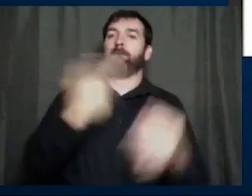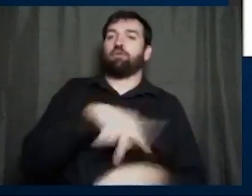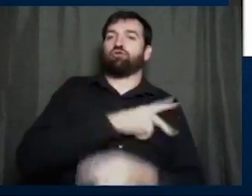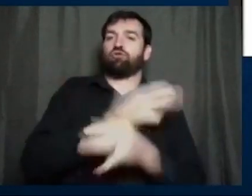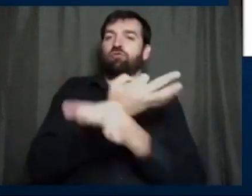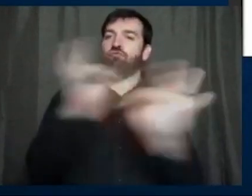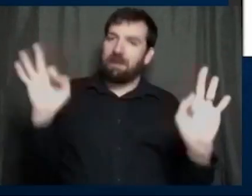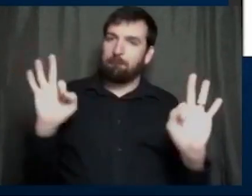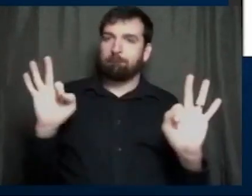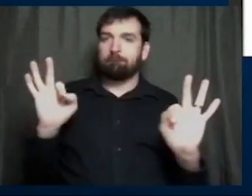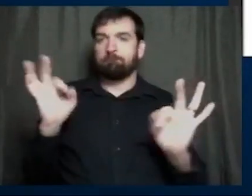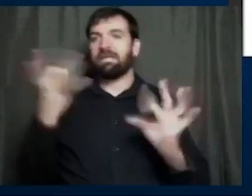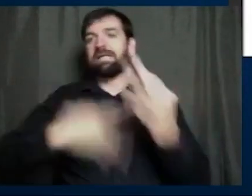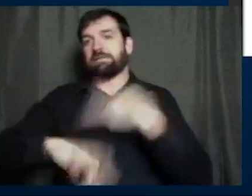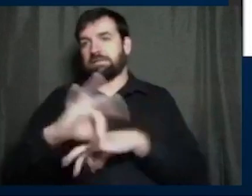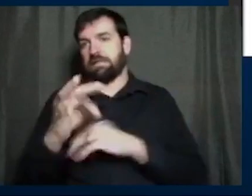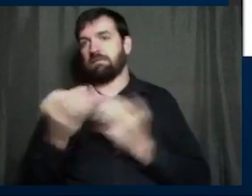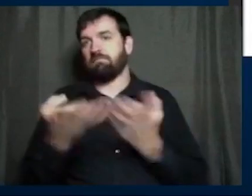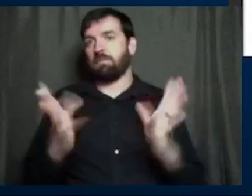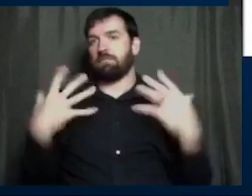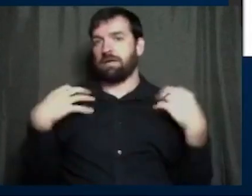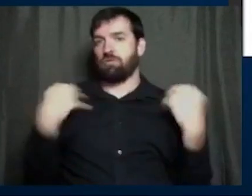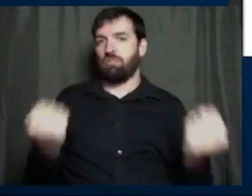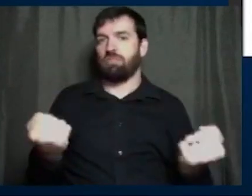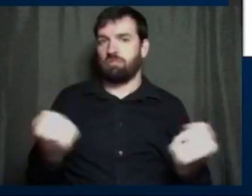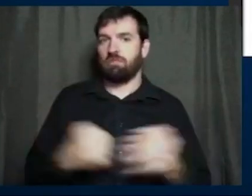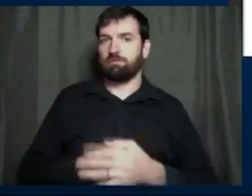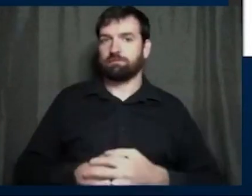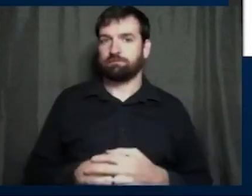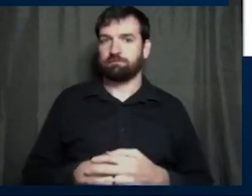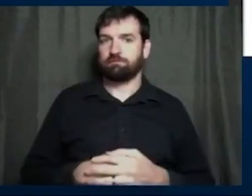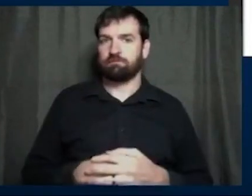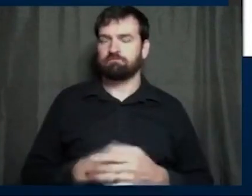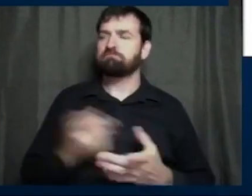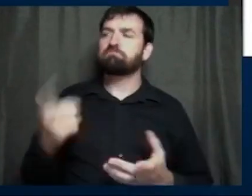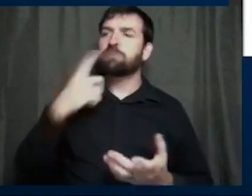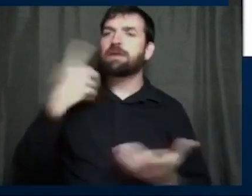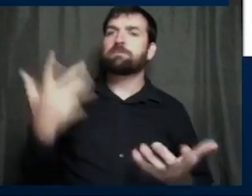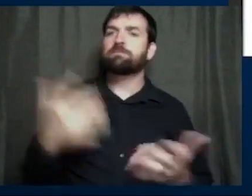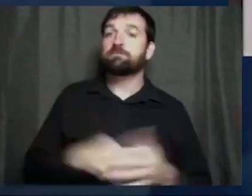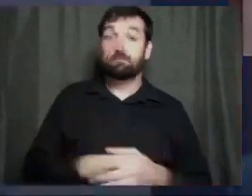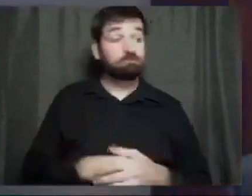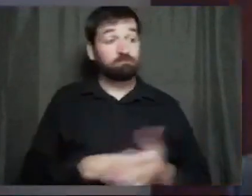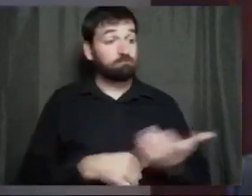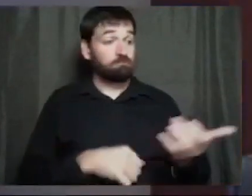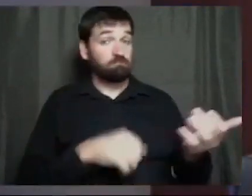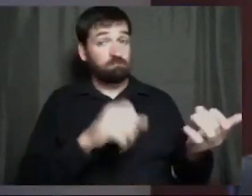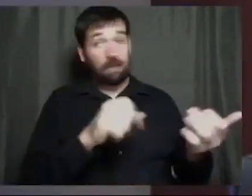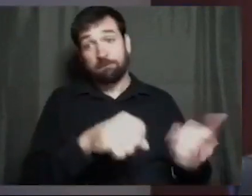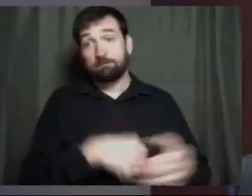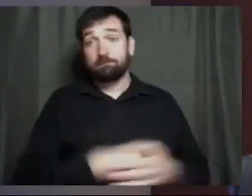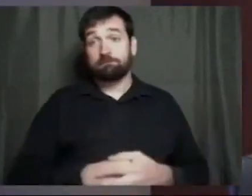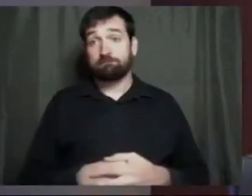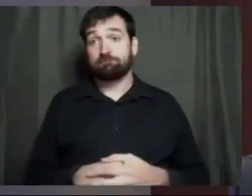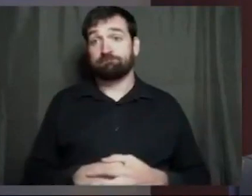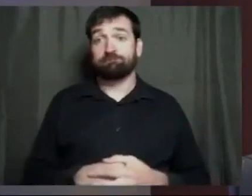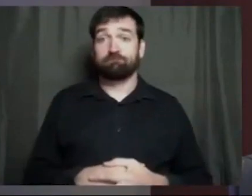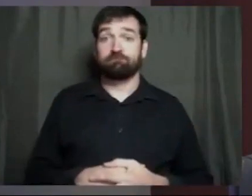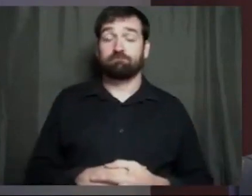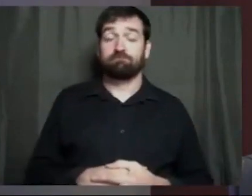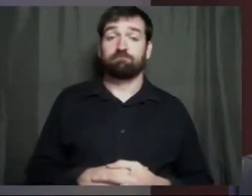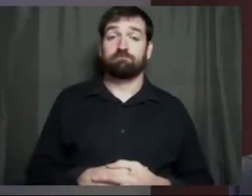public health measures that they are." Your thoughts on that? Yeah, you know, I think I think he